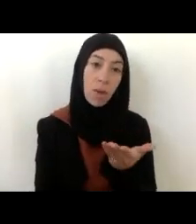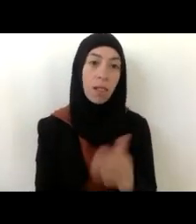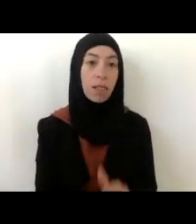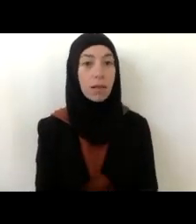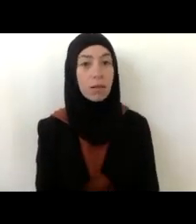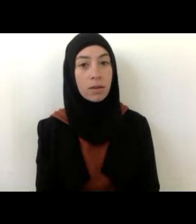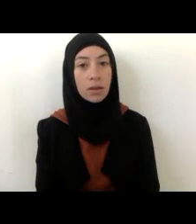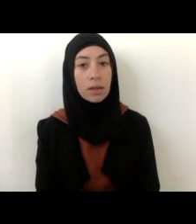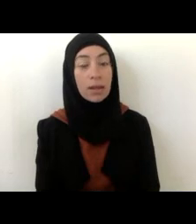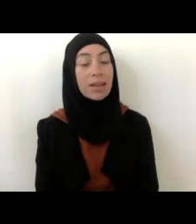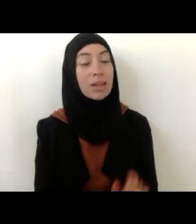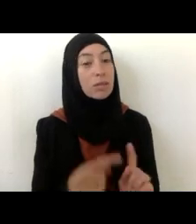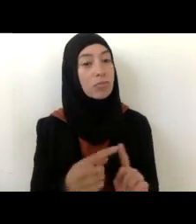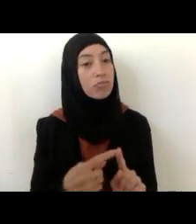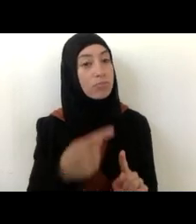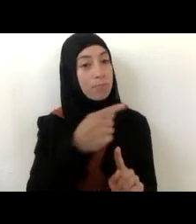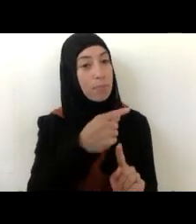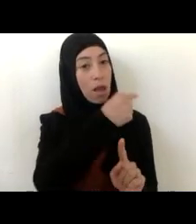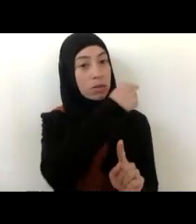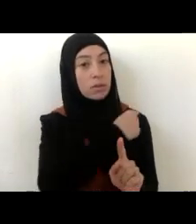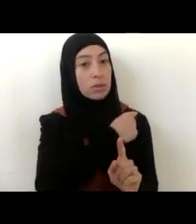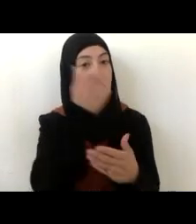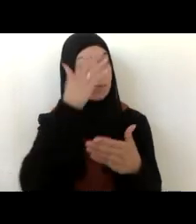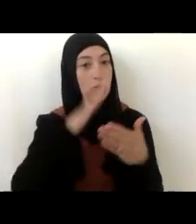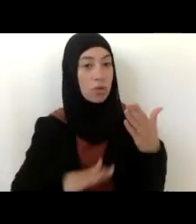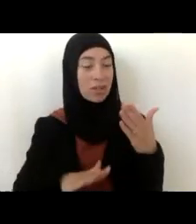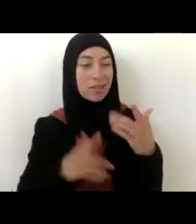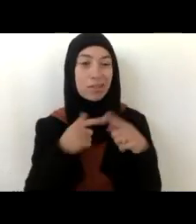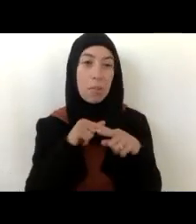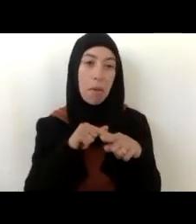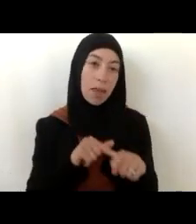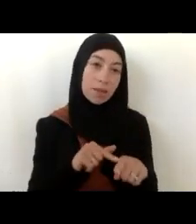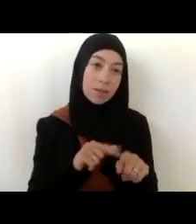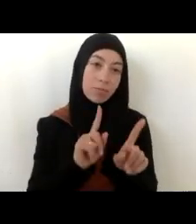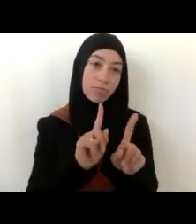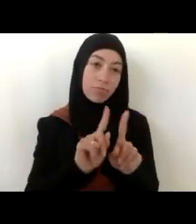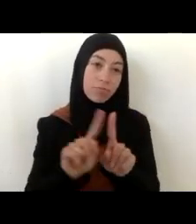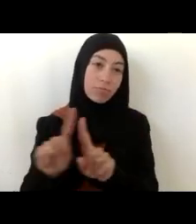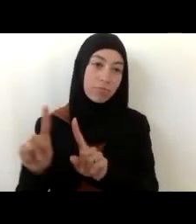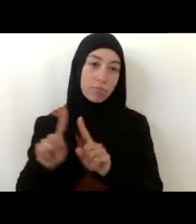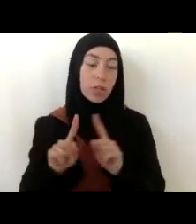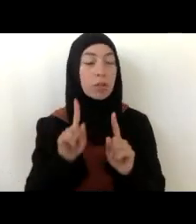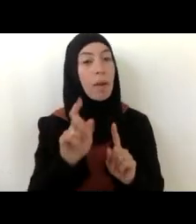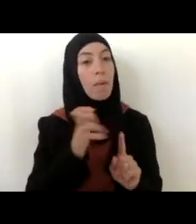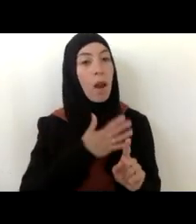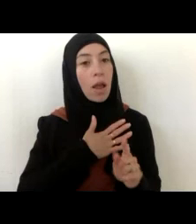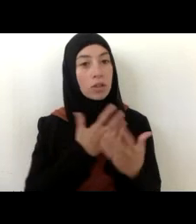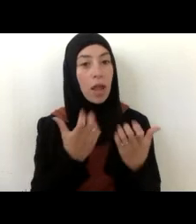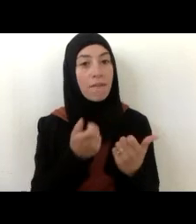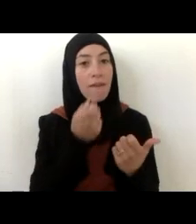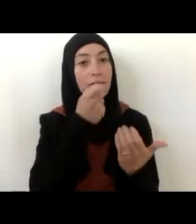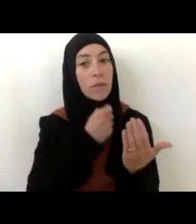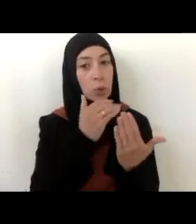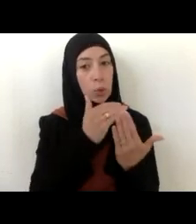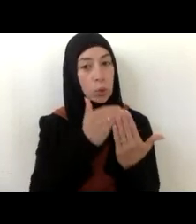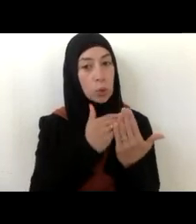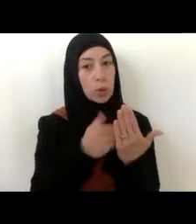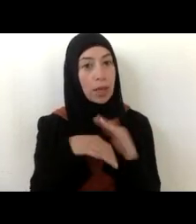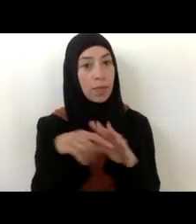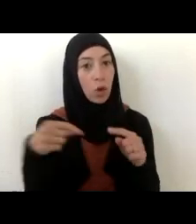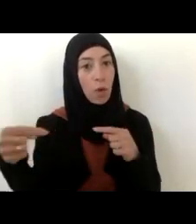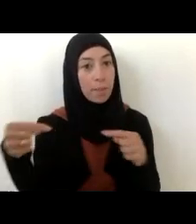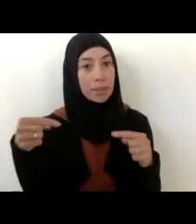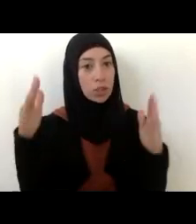in previous experience, this depends. It can vary, but we like to have quite a few in that competition